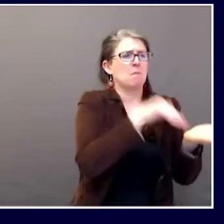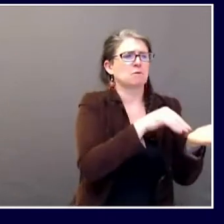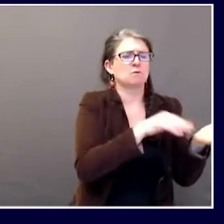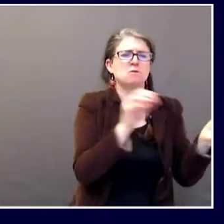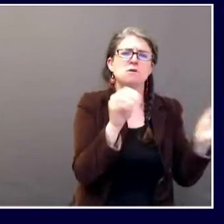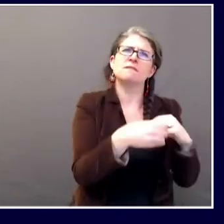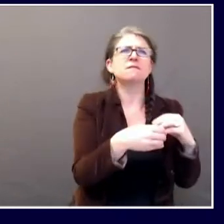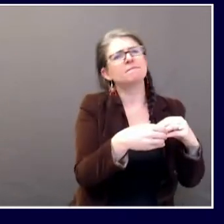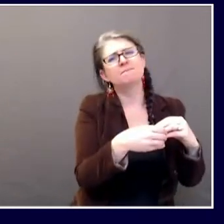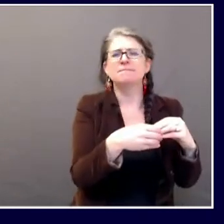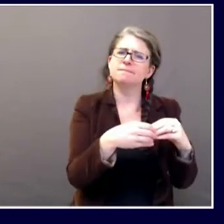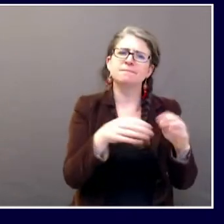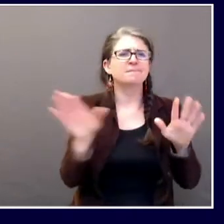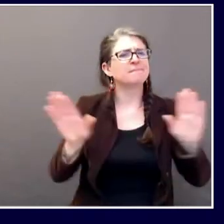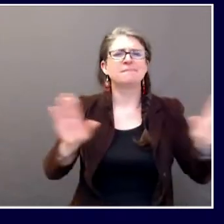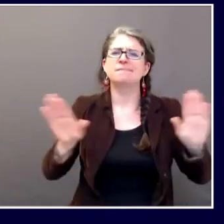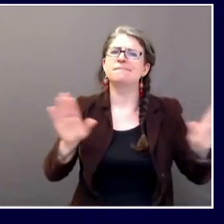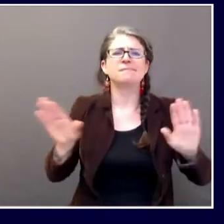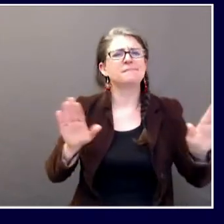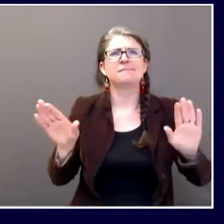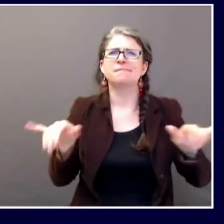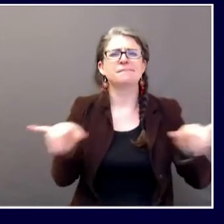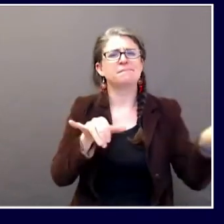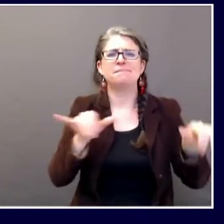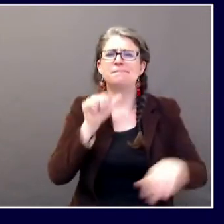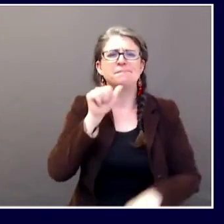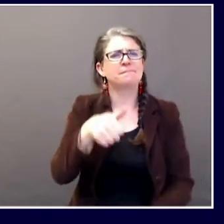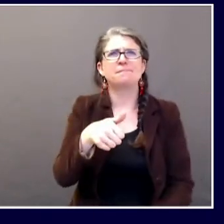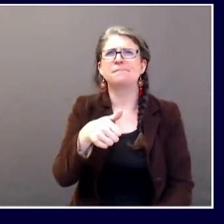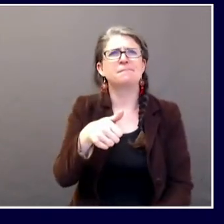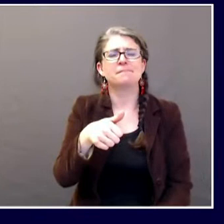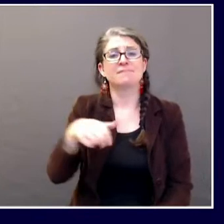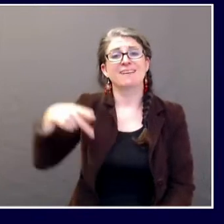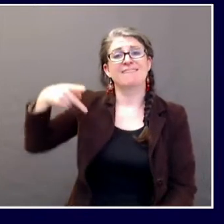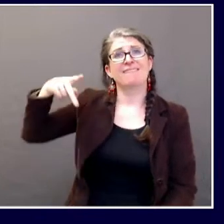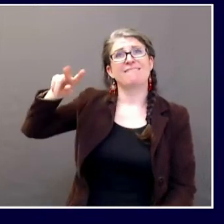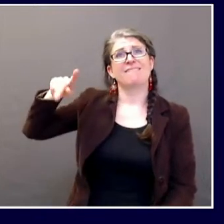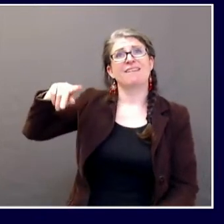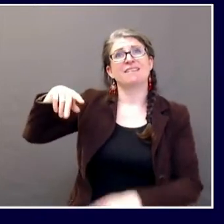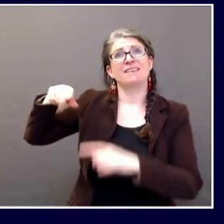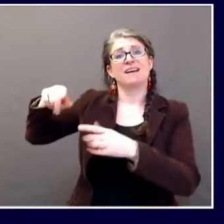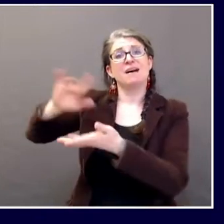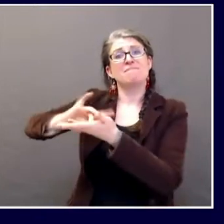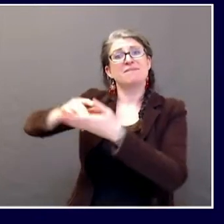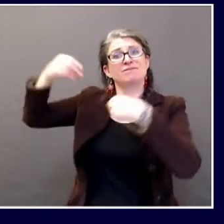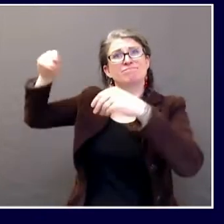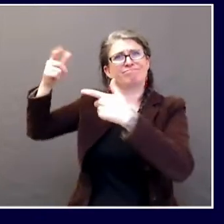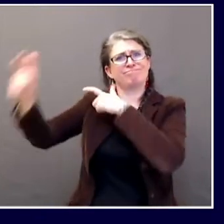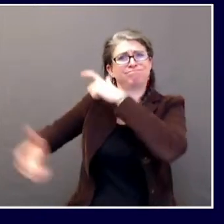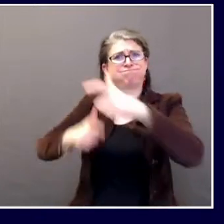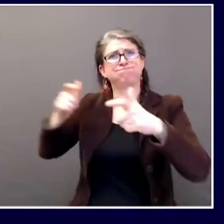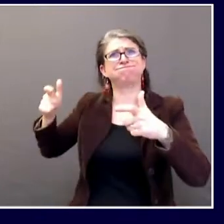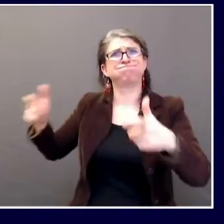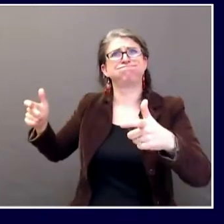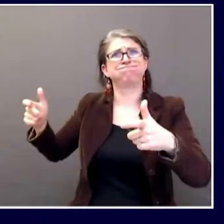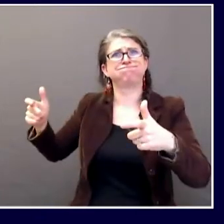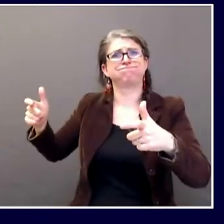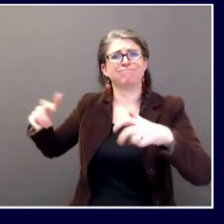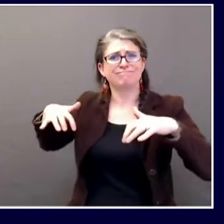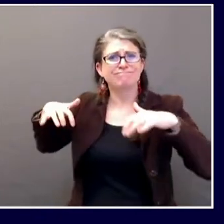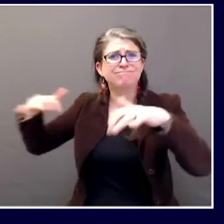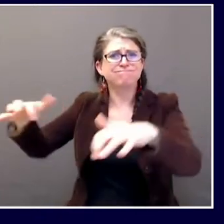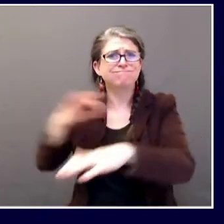independent pharmacies in Maine structurally are very large. They have a high number of pharmacists associated with them. Independent